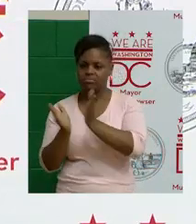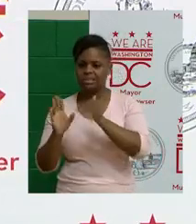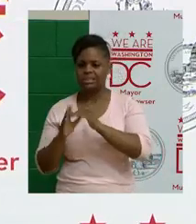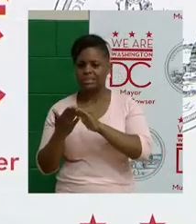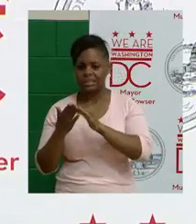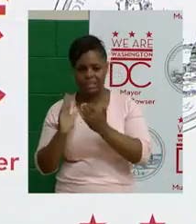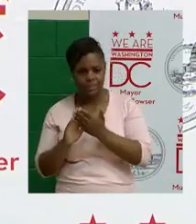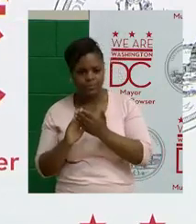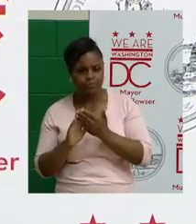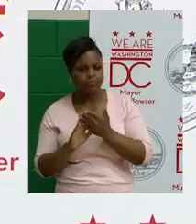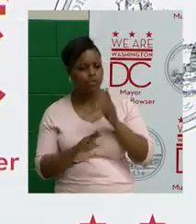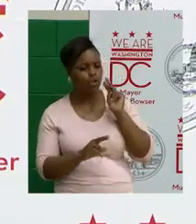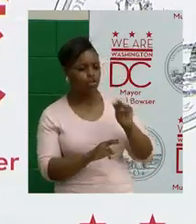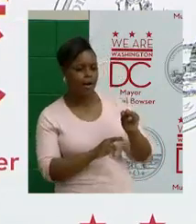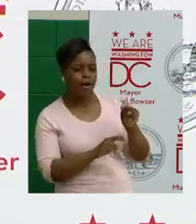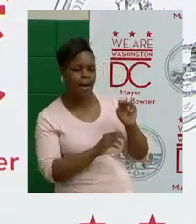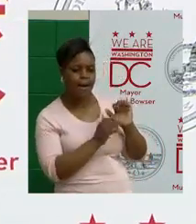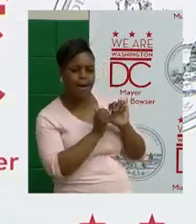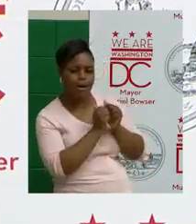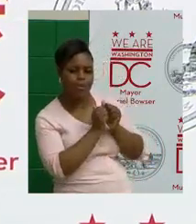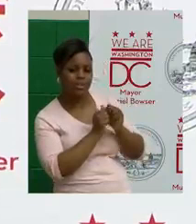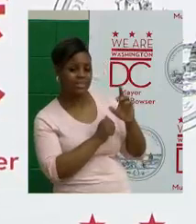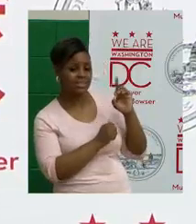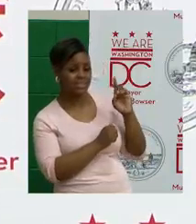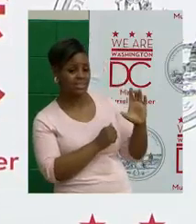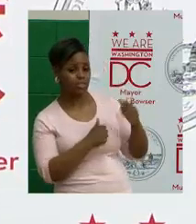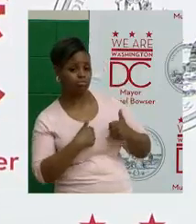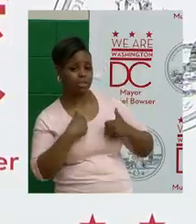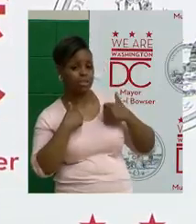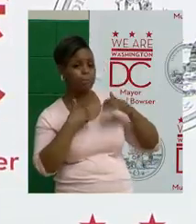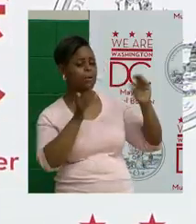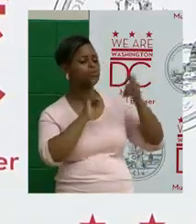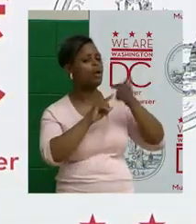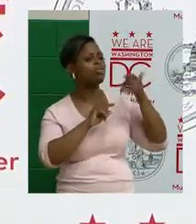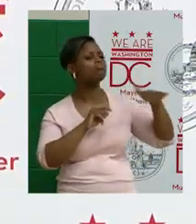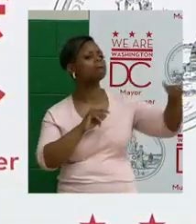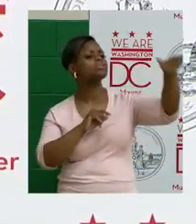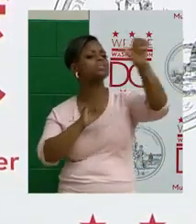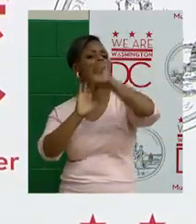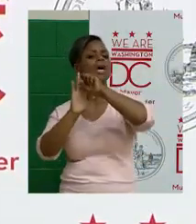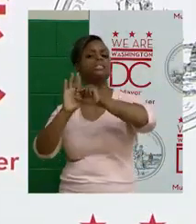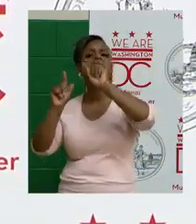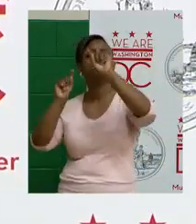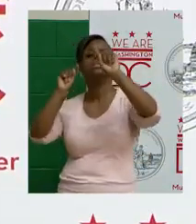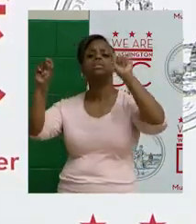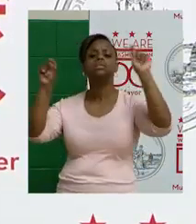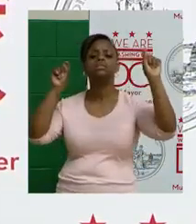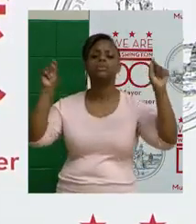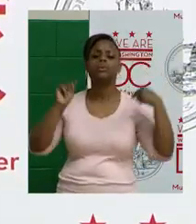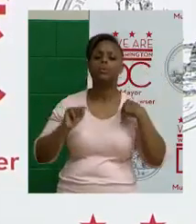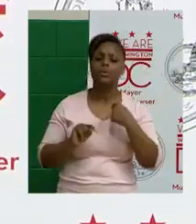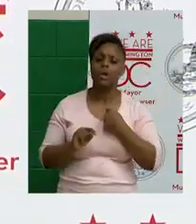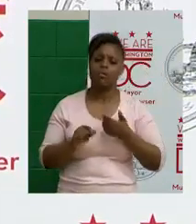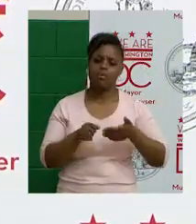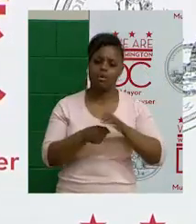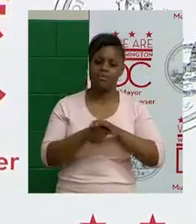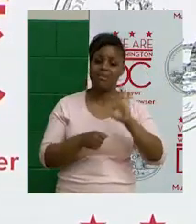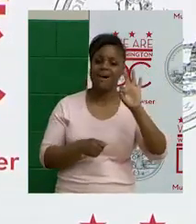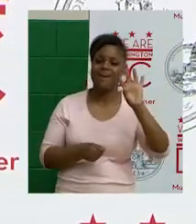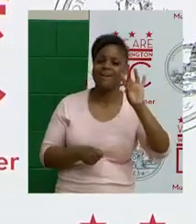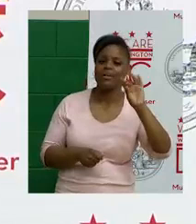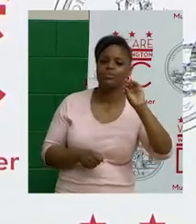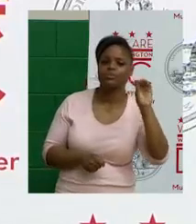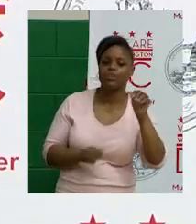look at how the district covers its residents compared to other states in the country, we cover 98% of our residents with